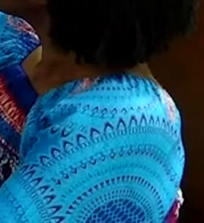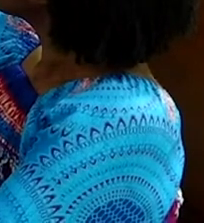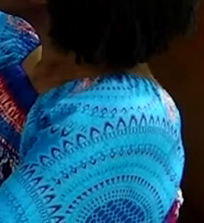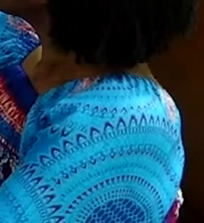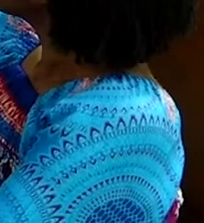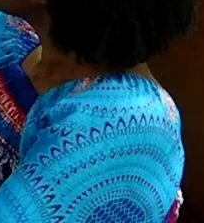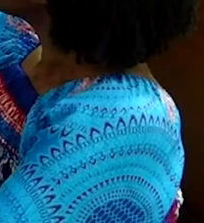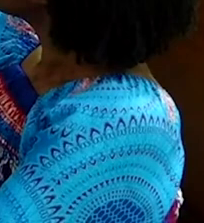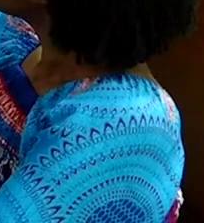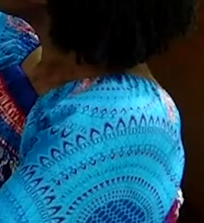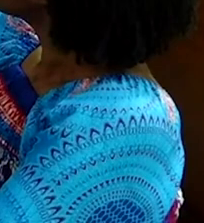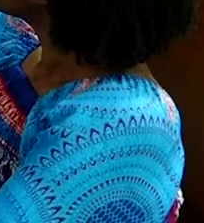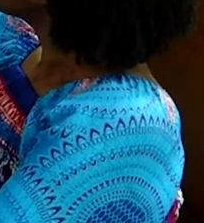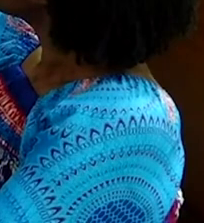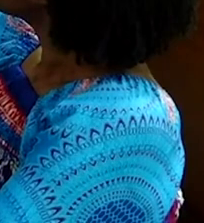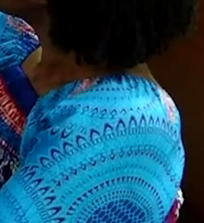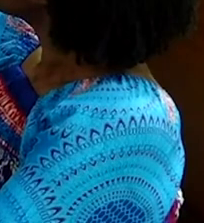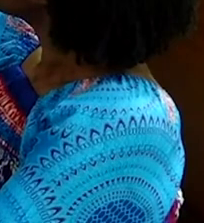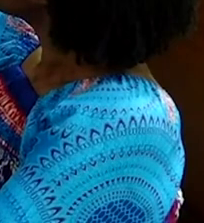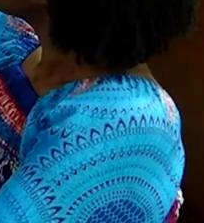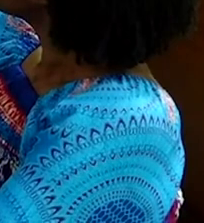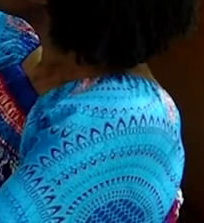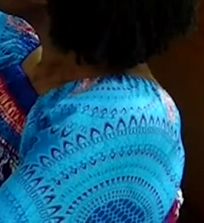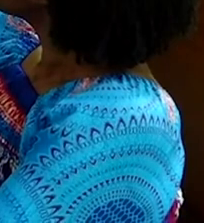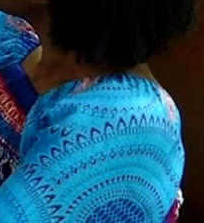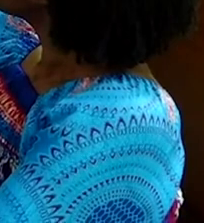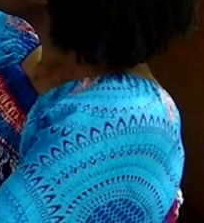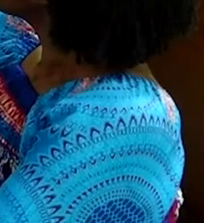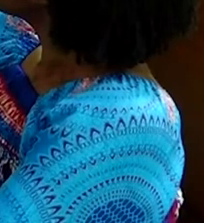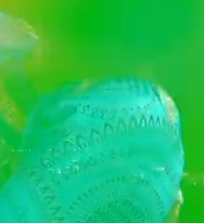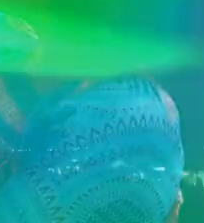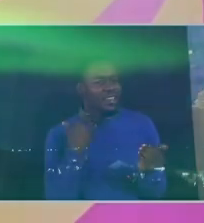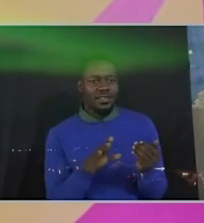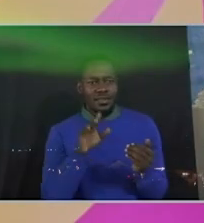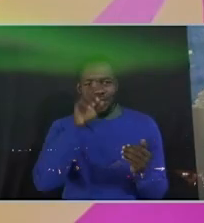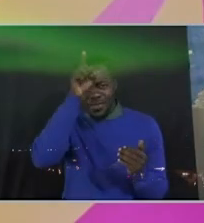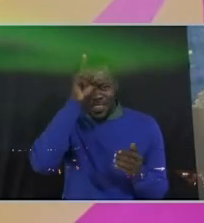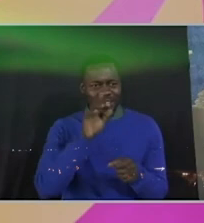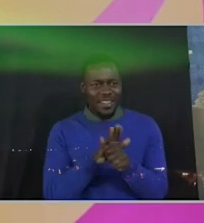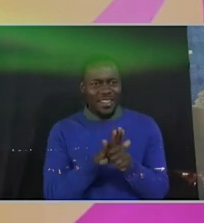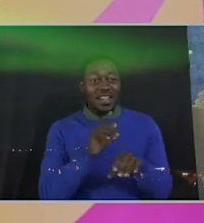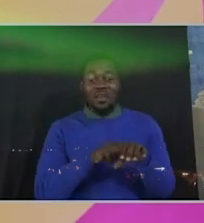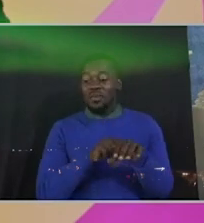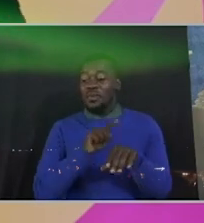And I want to ask you, we must do the same to our children.